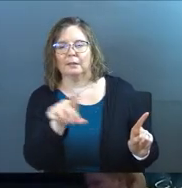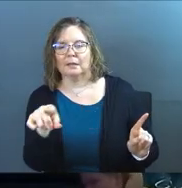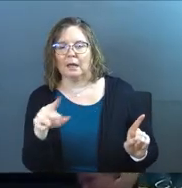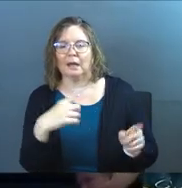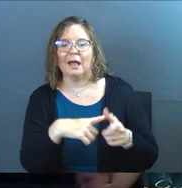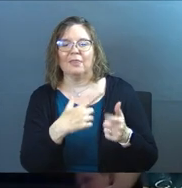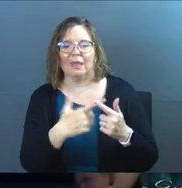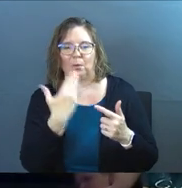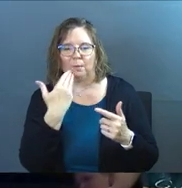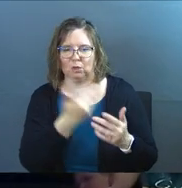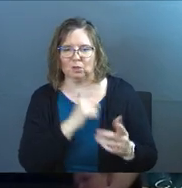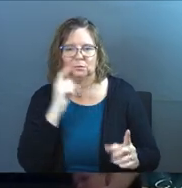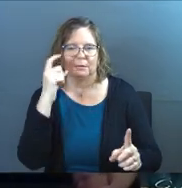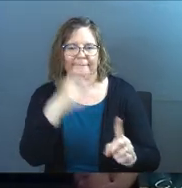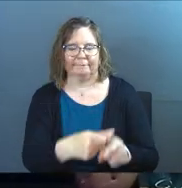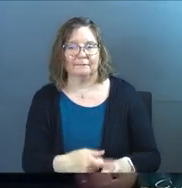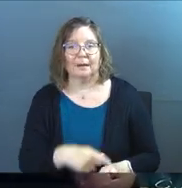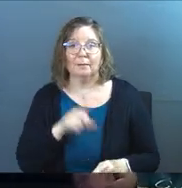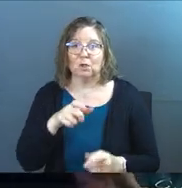But you keep engaging with him.